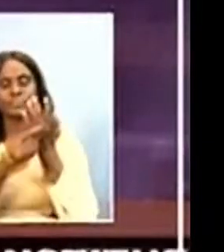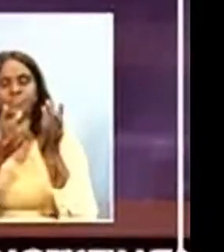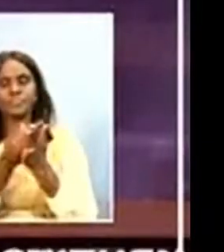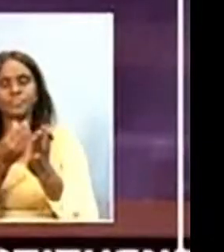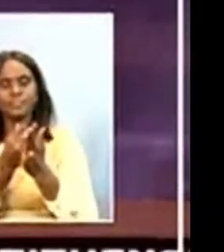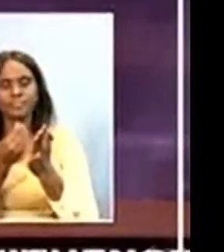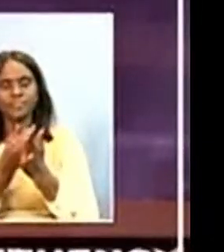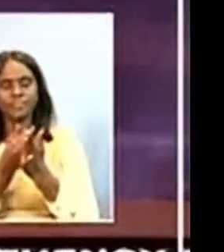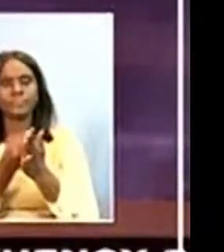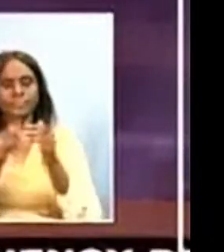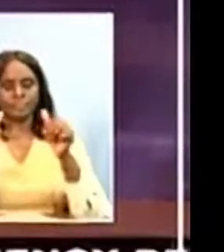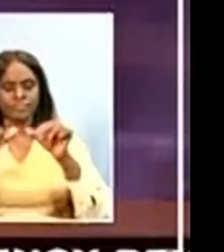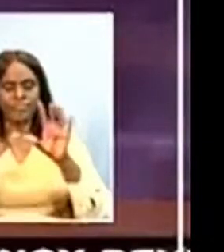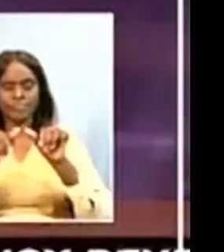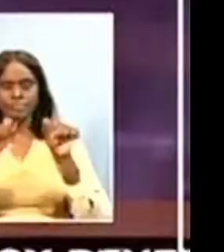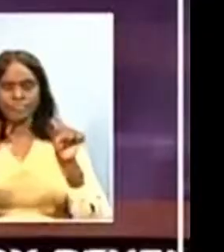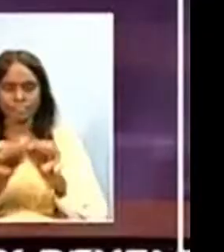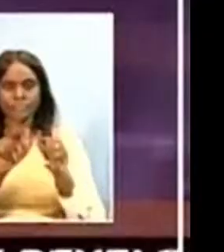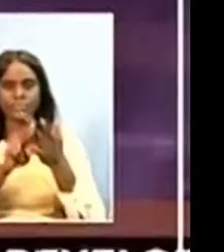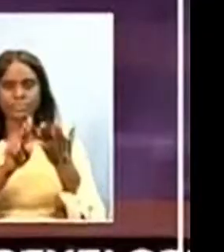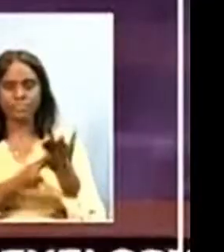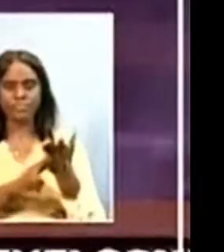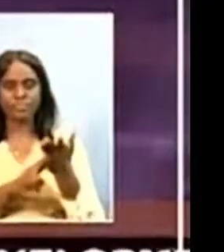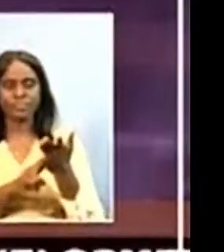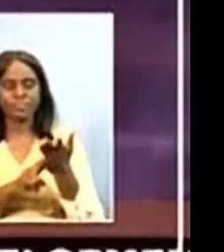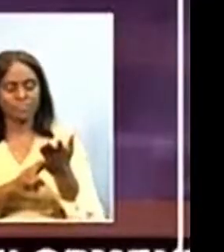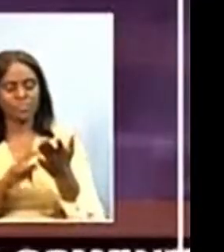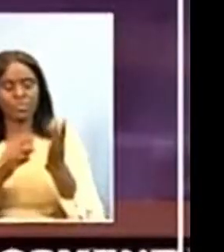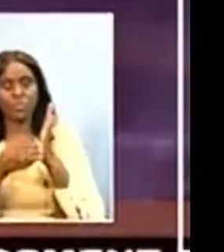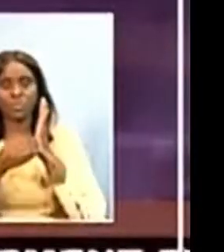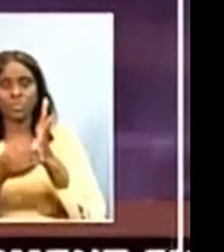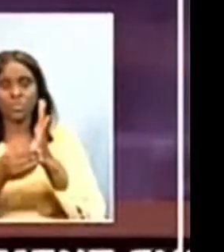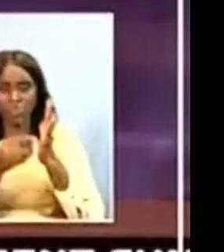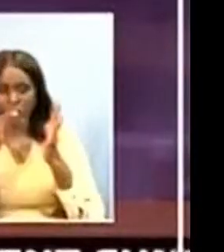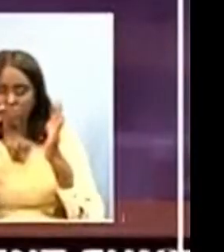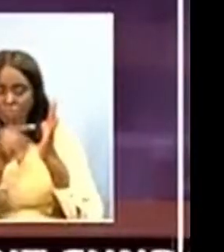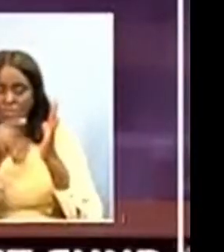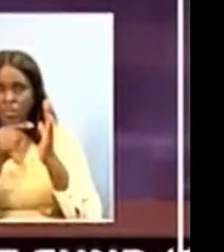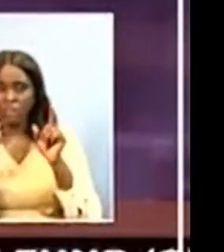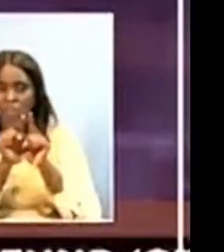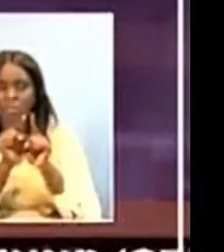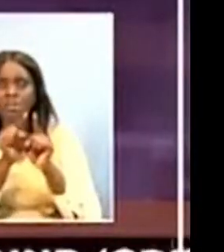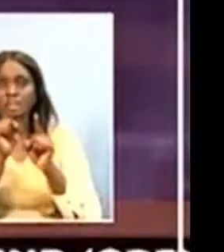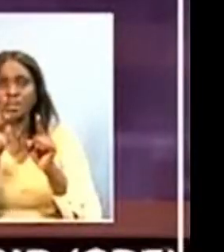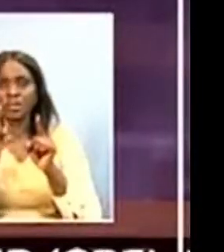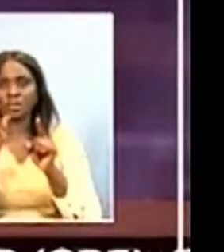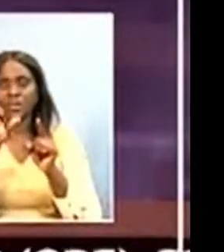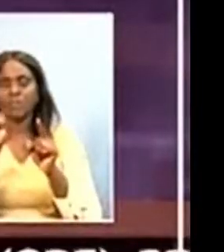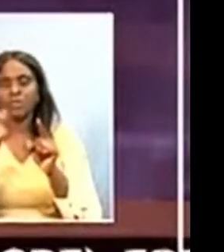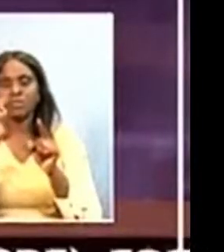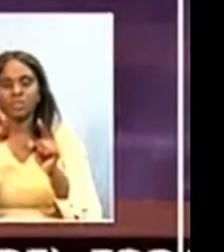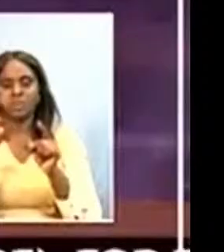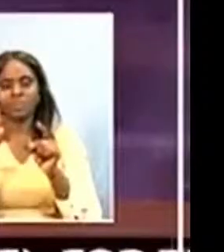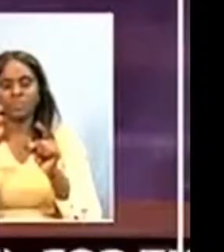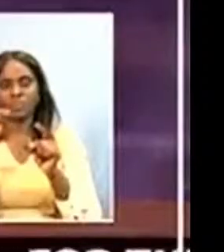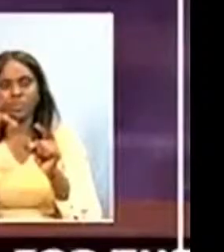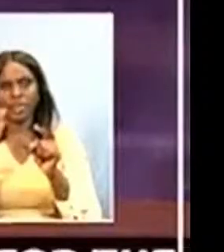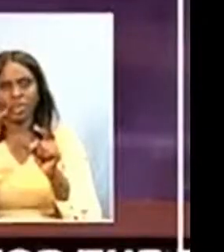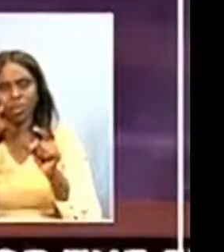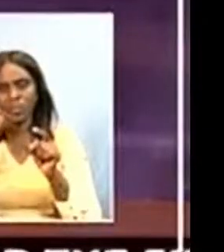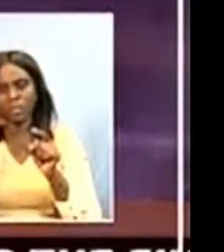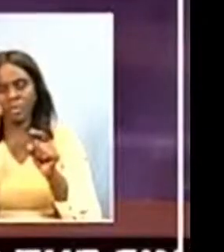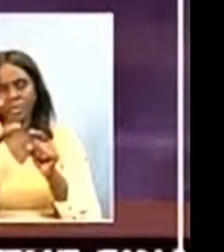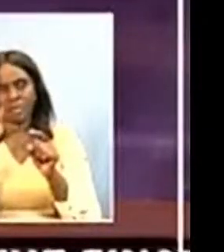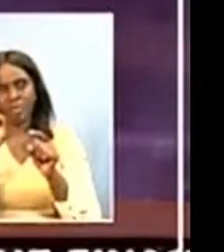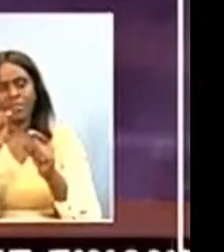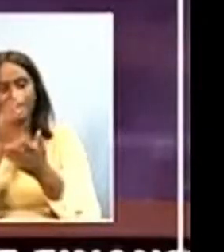released by the Auditor General's report. It was led by Ms. Felicitas Simwenge, who is the Council